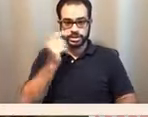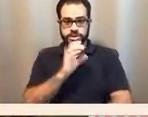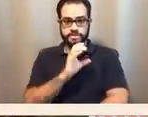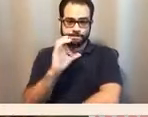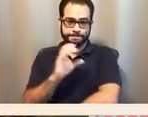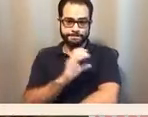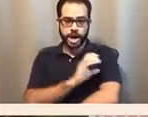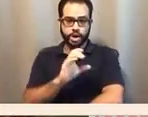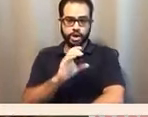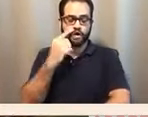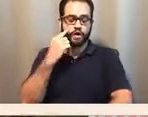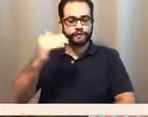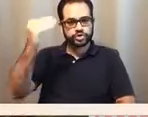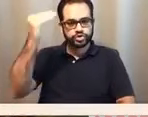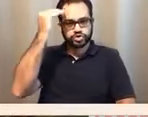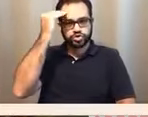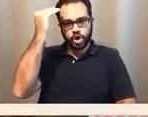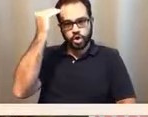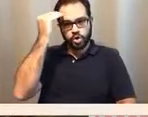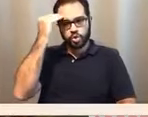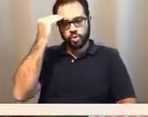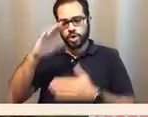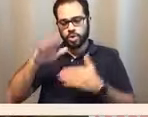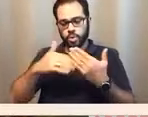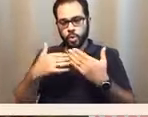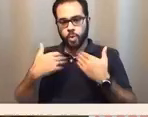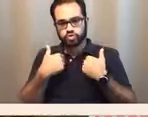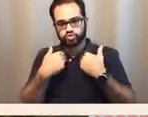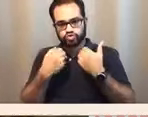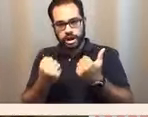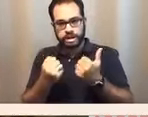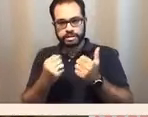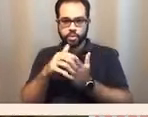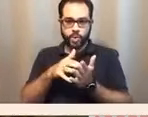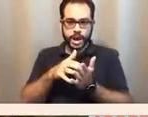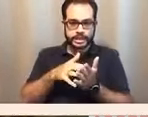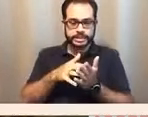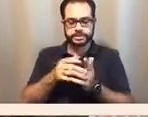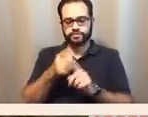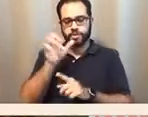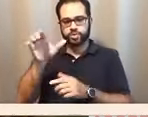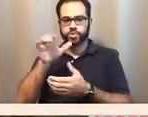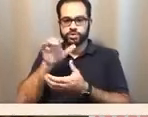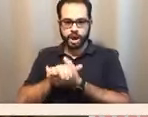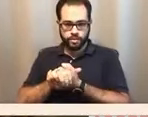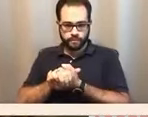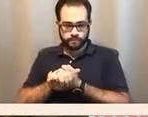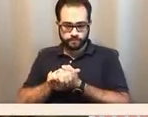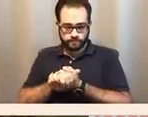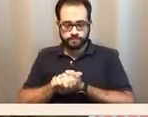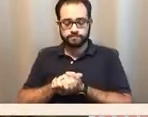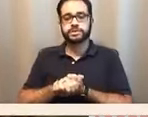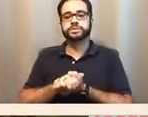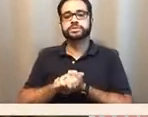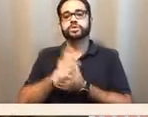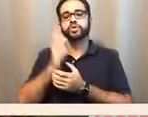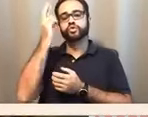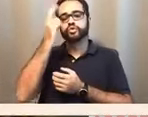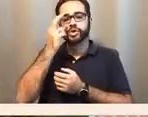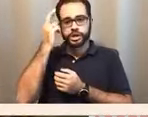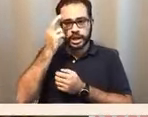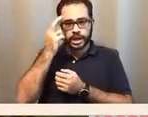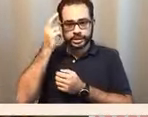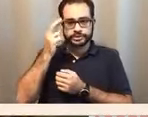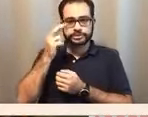knowing the strengths and weaknesses of your spouse. realize that he or she may have a